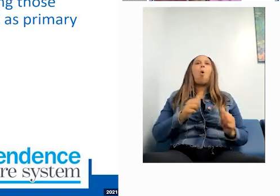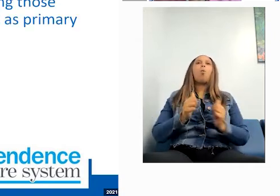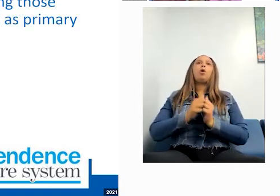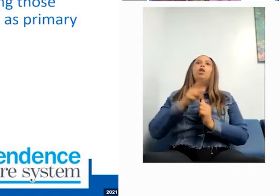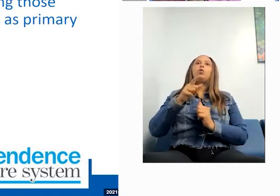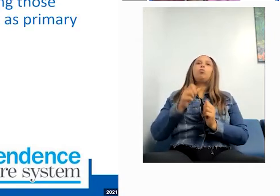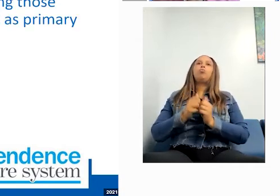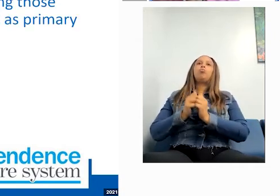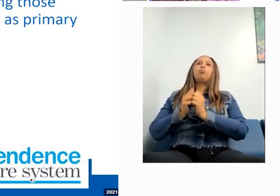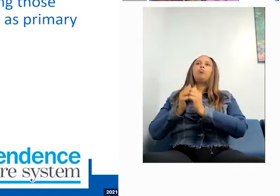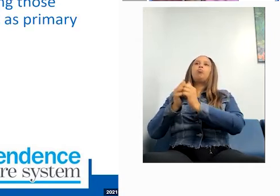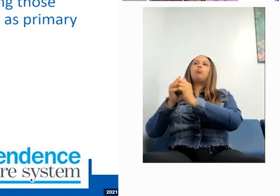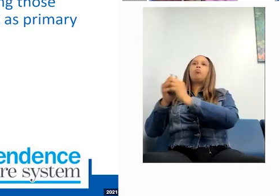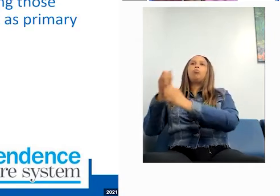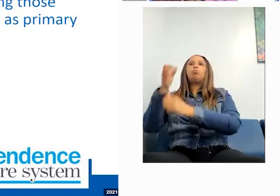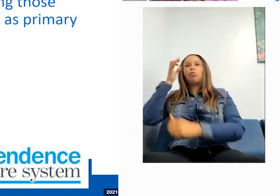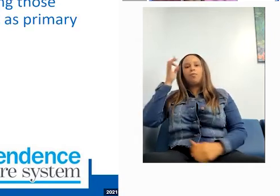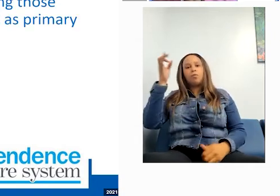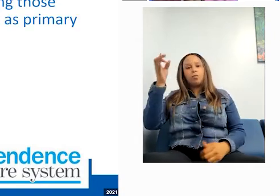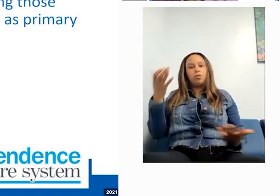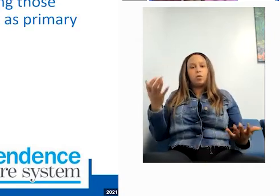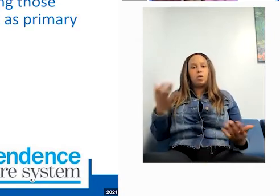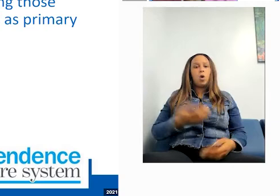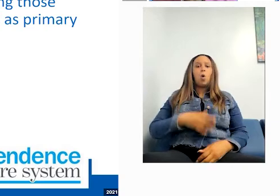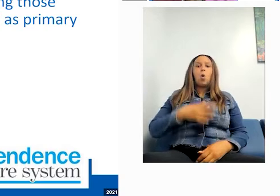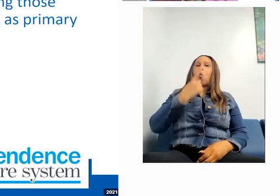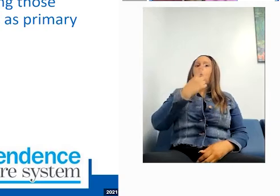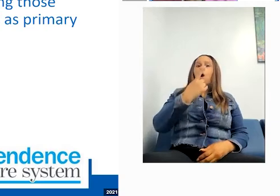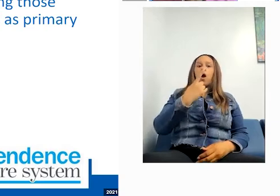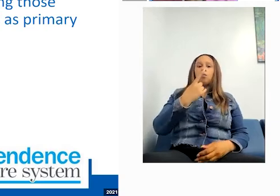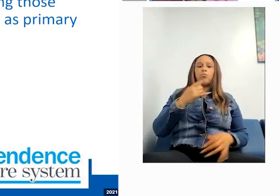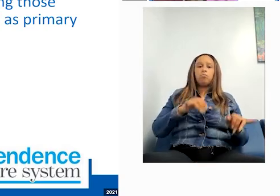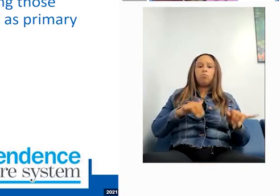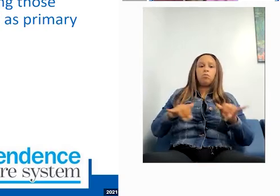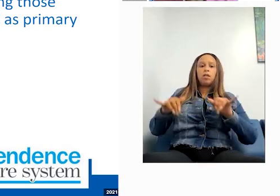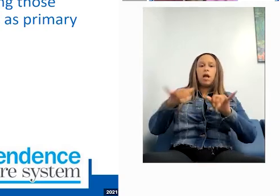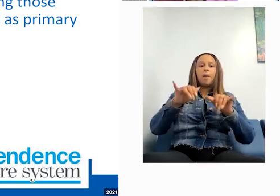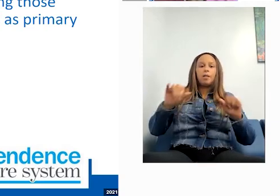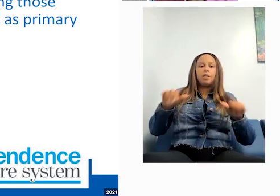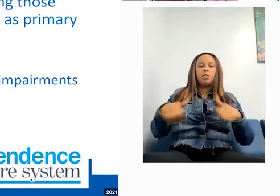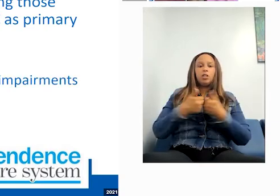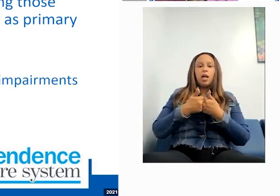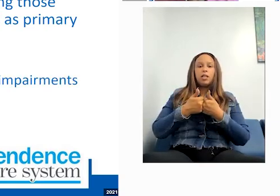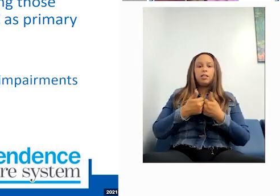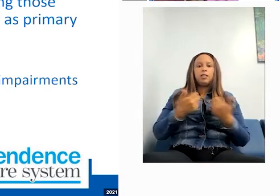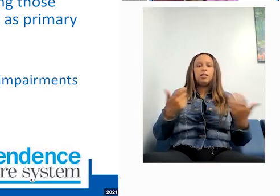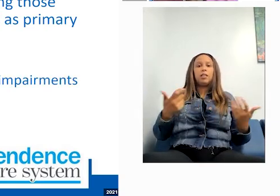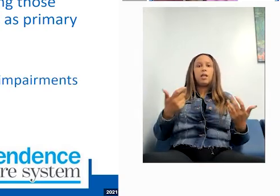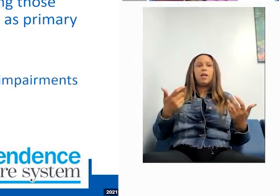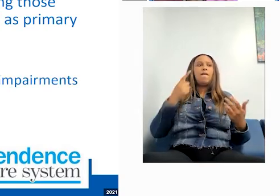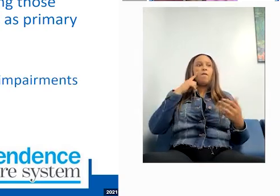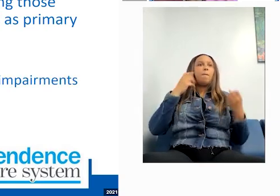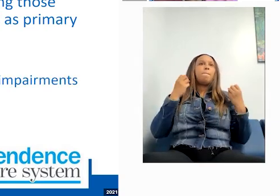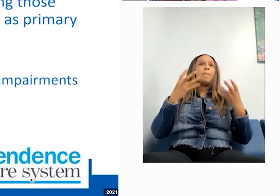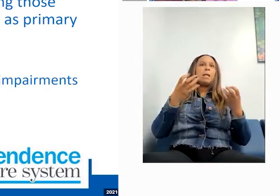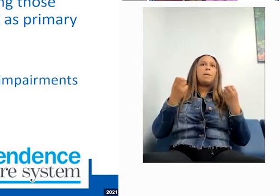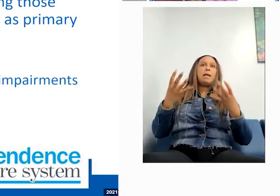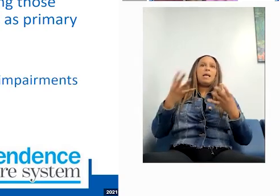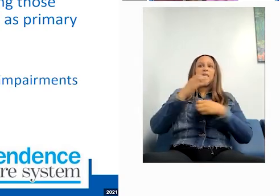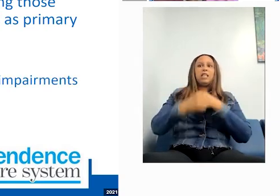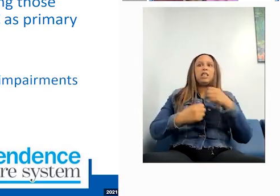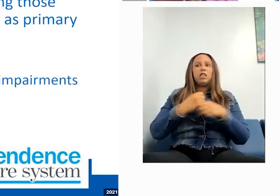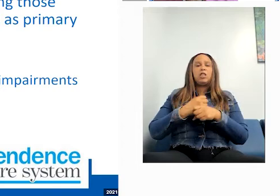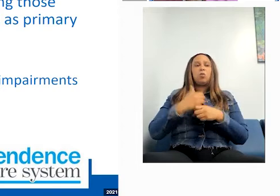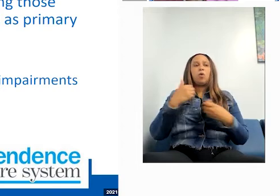possible. And one of the most common challenges for people who self-propel for many, many, many years is shoulder